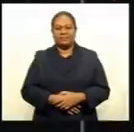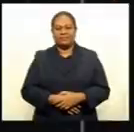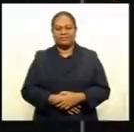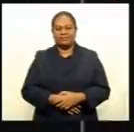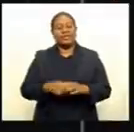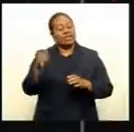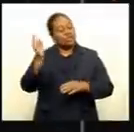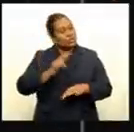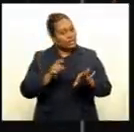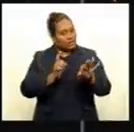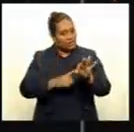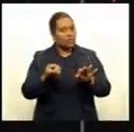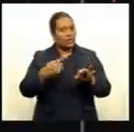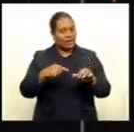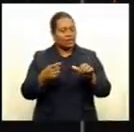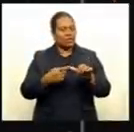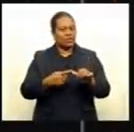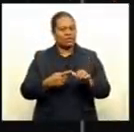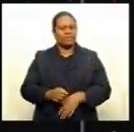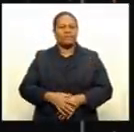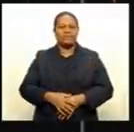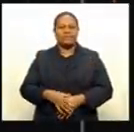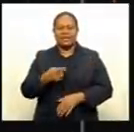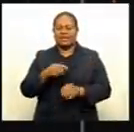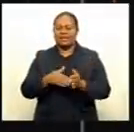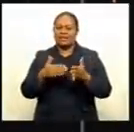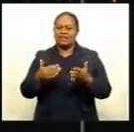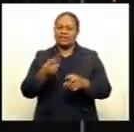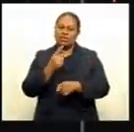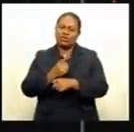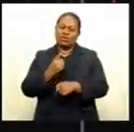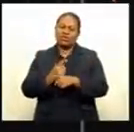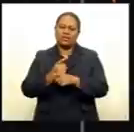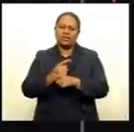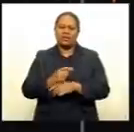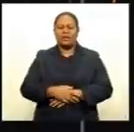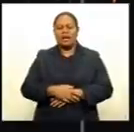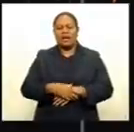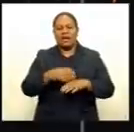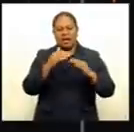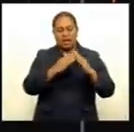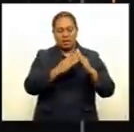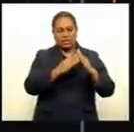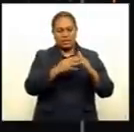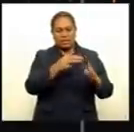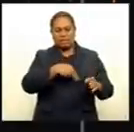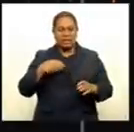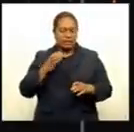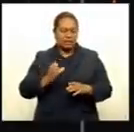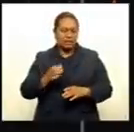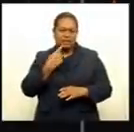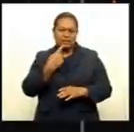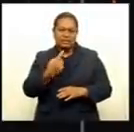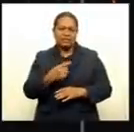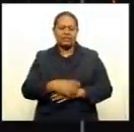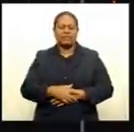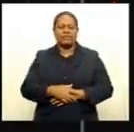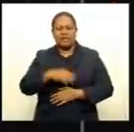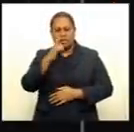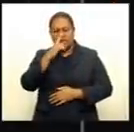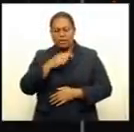In today's Q&A, Kelly Vavala speaks with the Housing Minister on the new online portal where people in